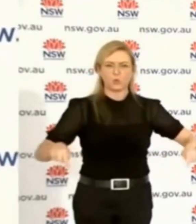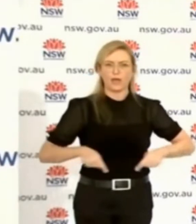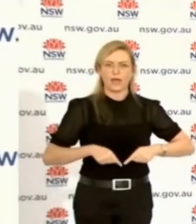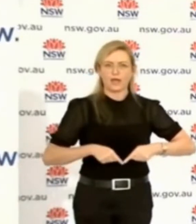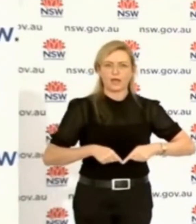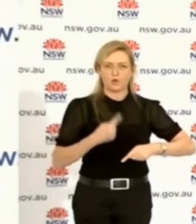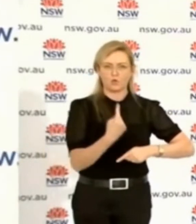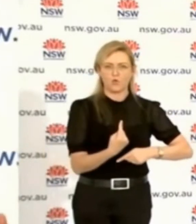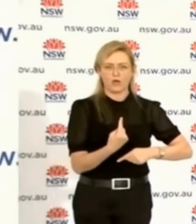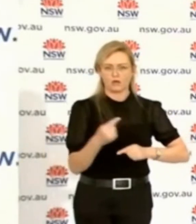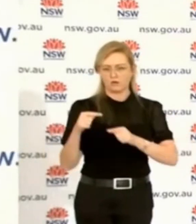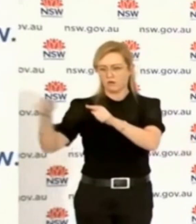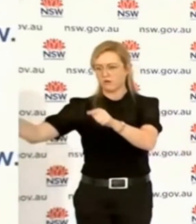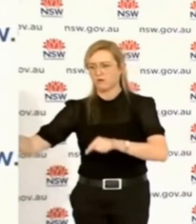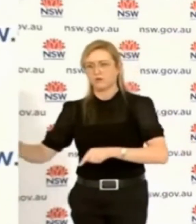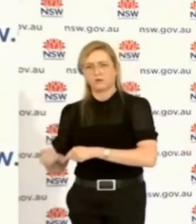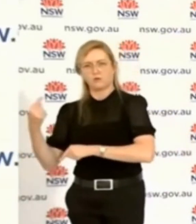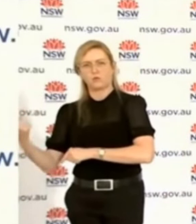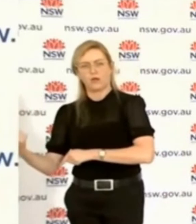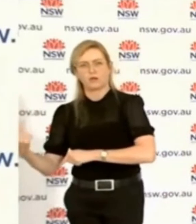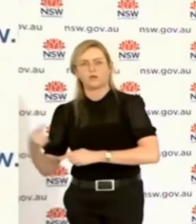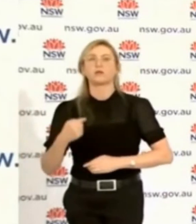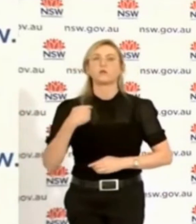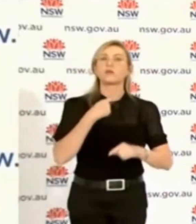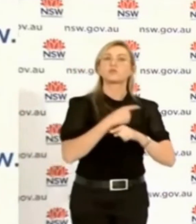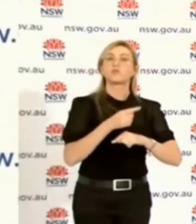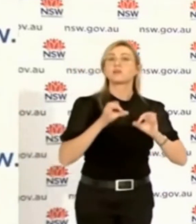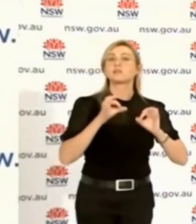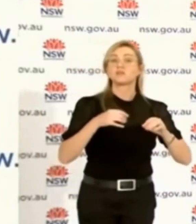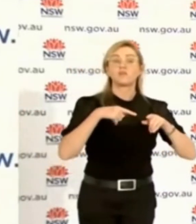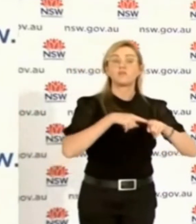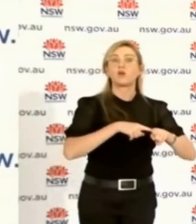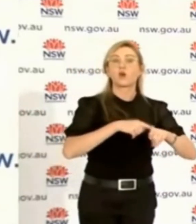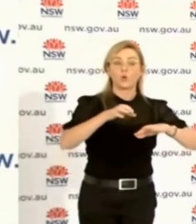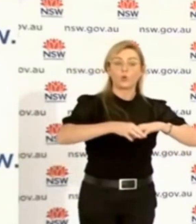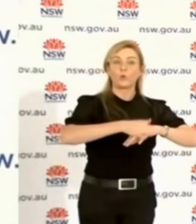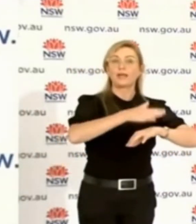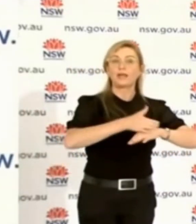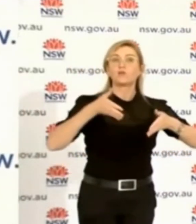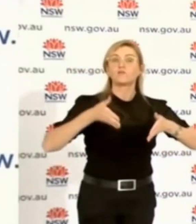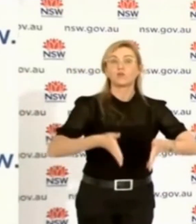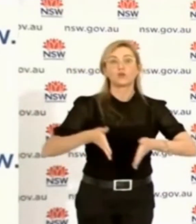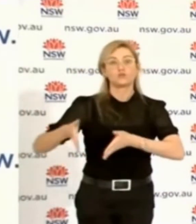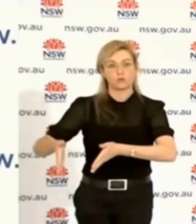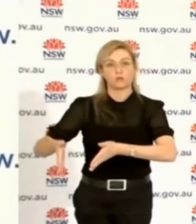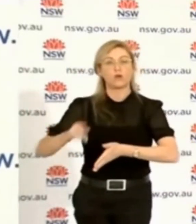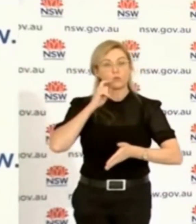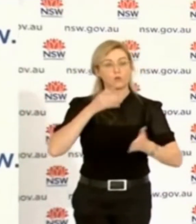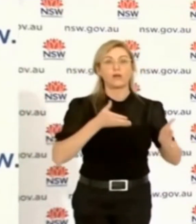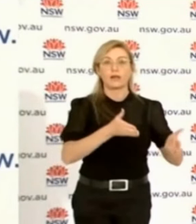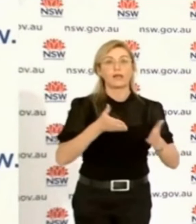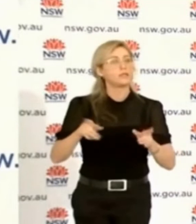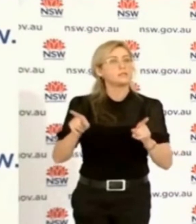it has been said in relation to funerals and weddings that they are specific events, and that's very much in line with restrictions that we had last